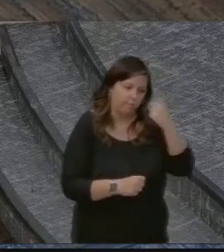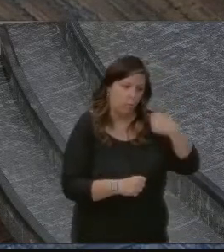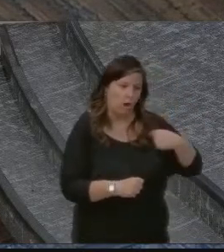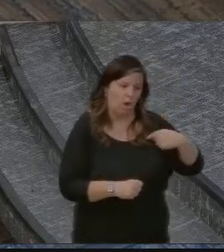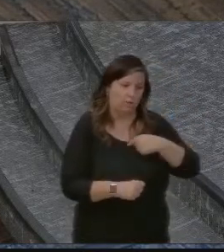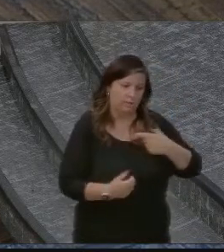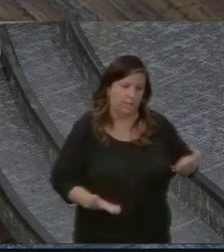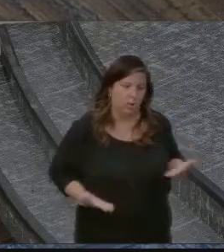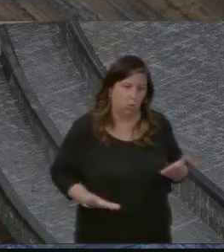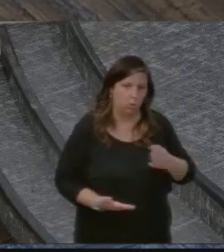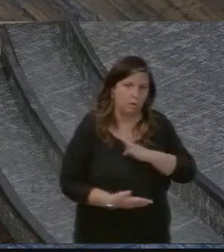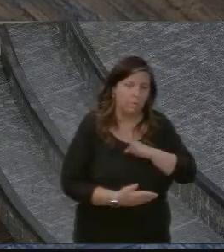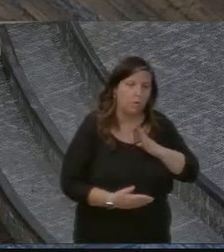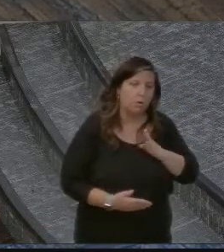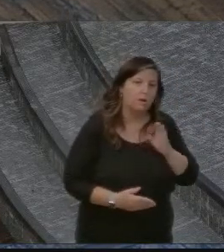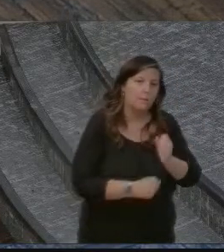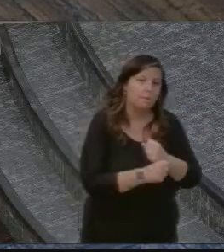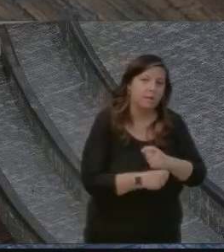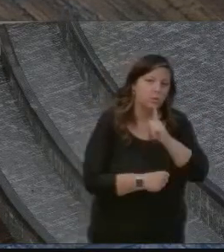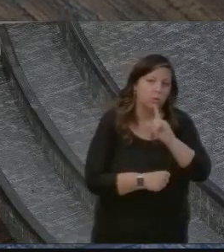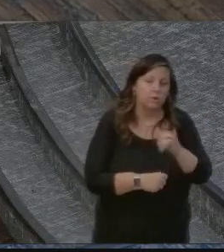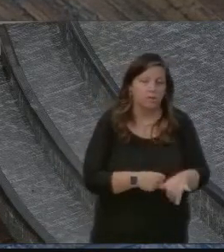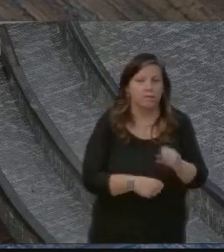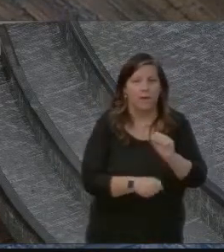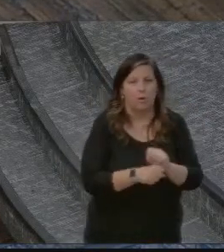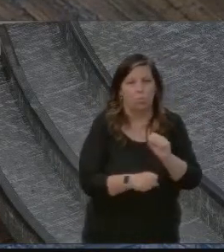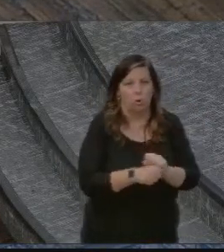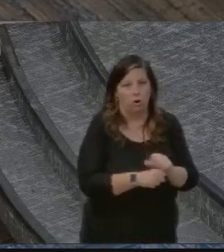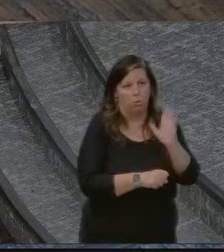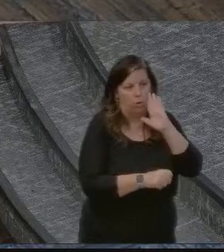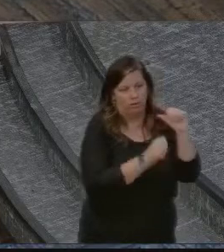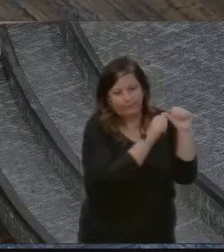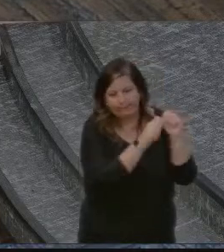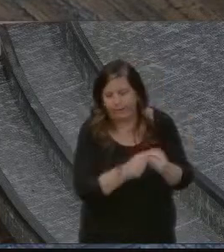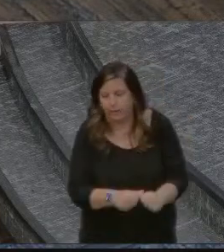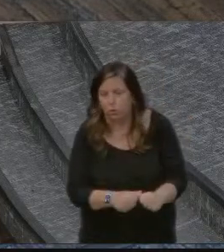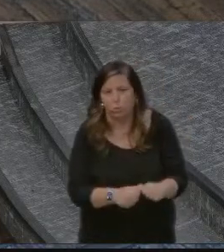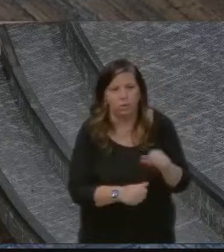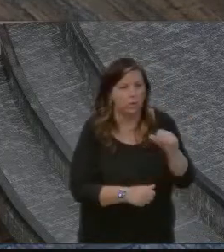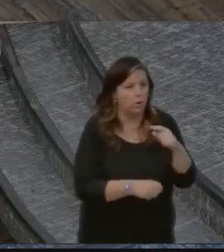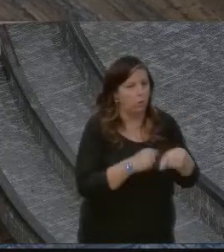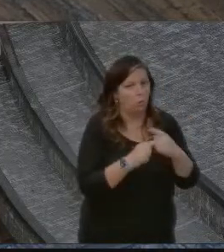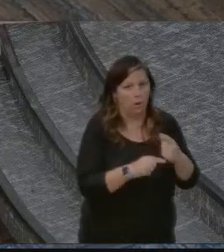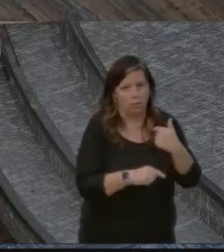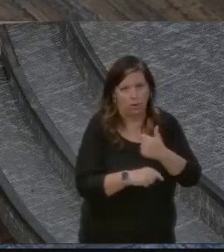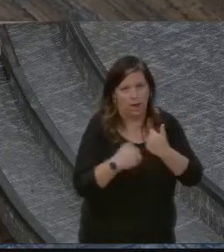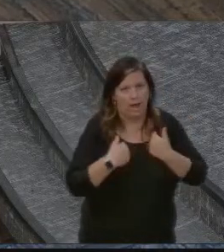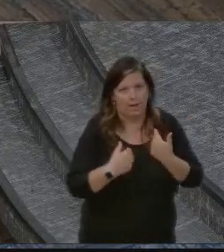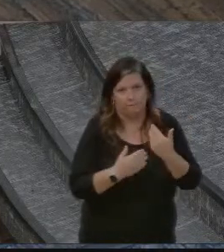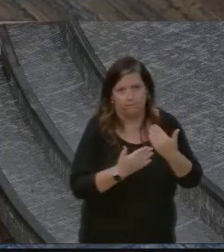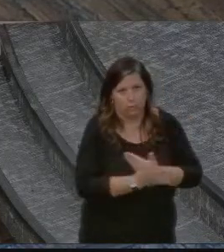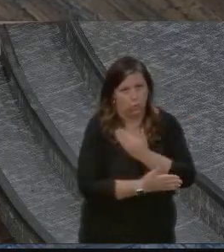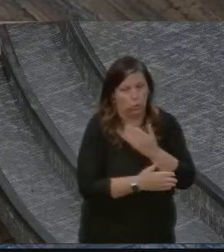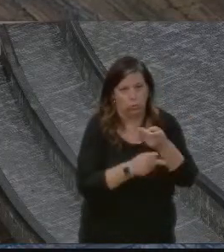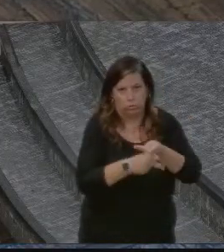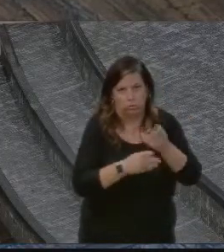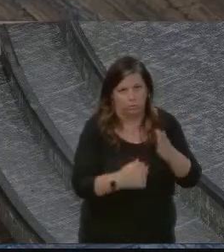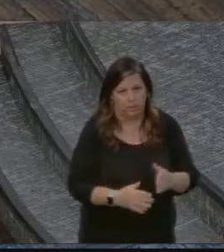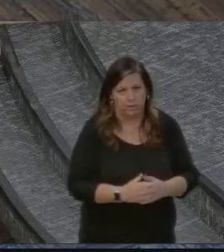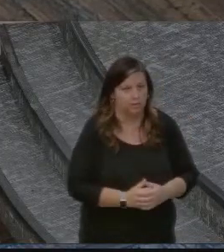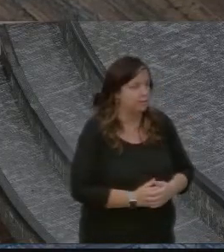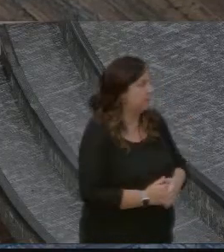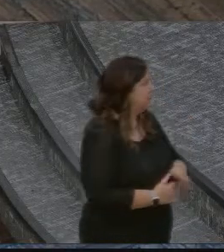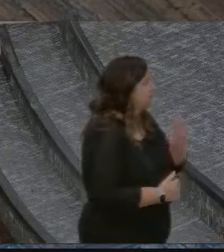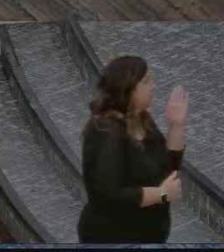system, regardless of who our super is. I think so. I just think that the